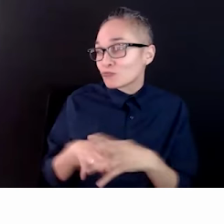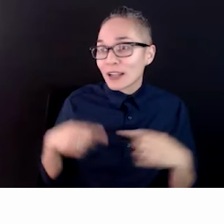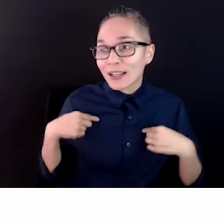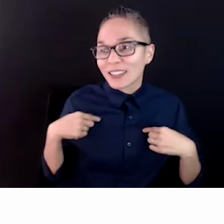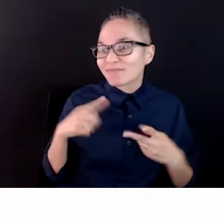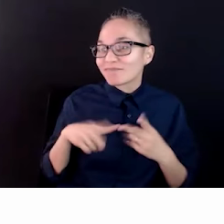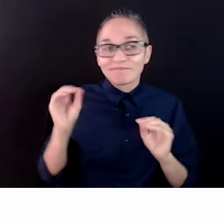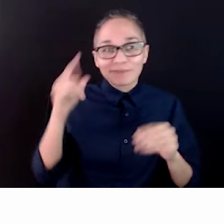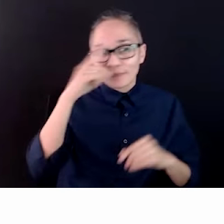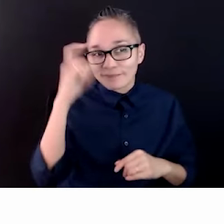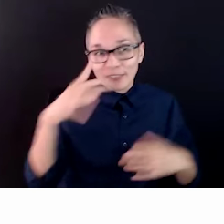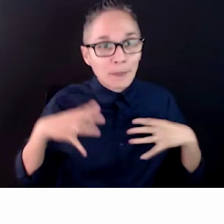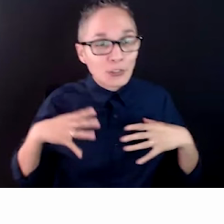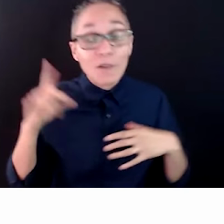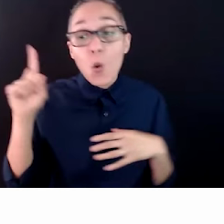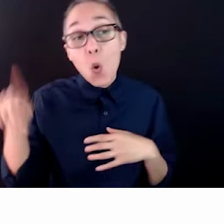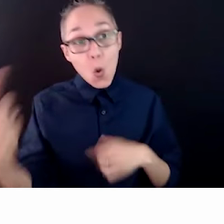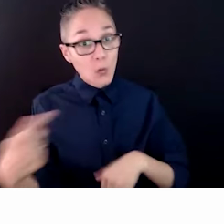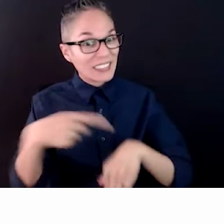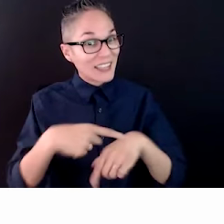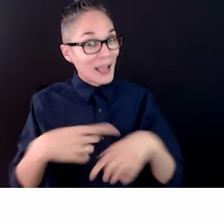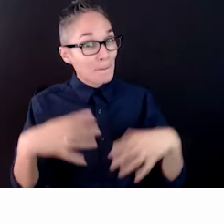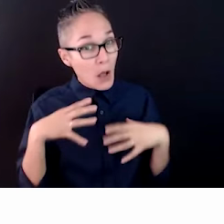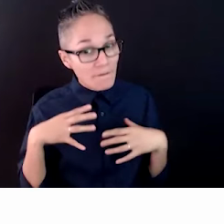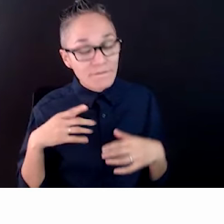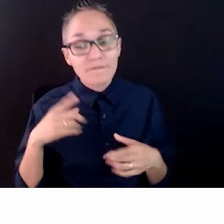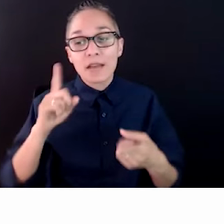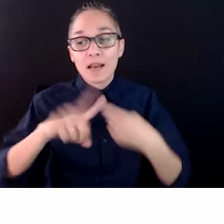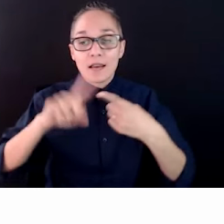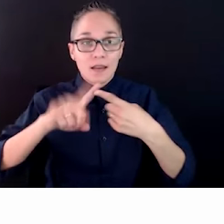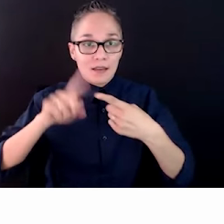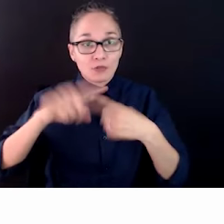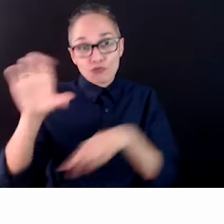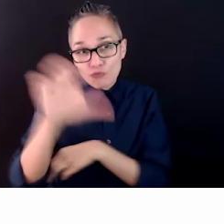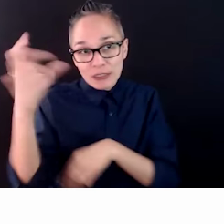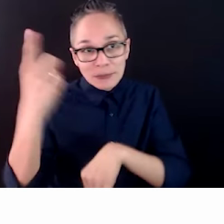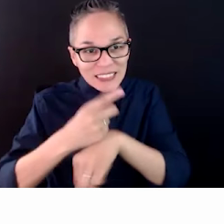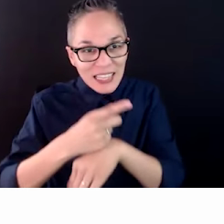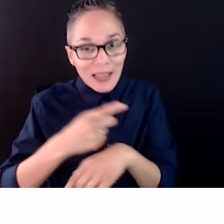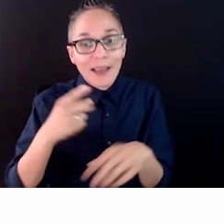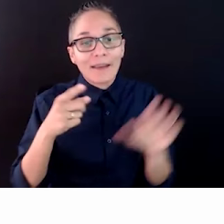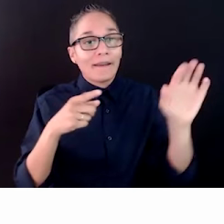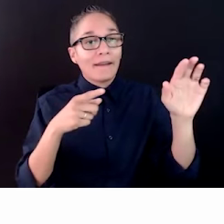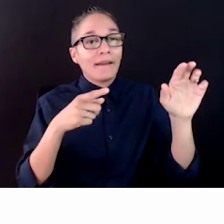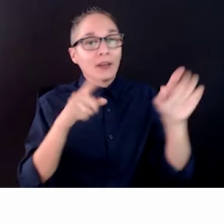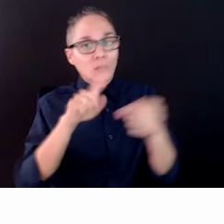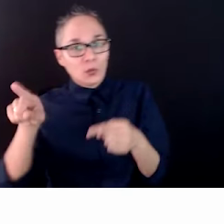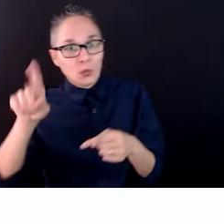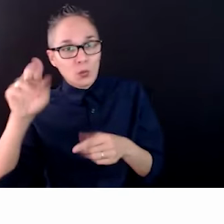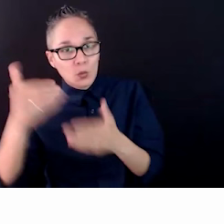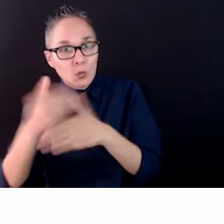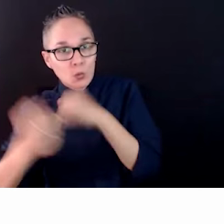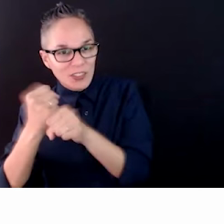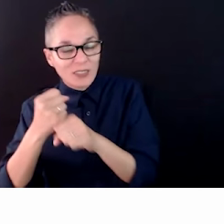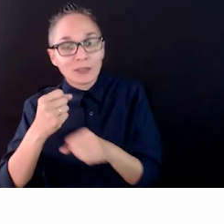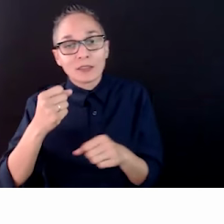no summers off. The only time that we get off is Christmas Day through New Year's, and then that's